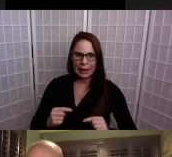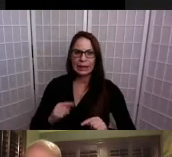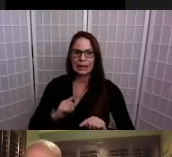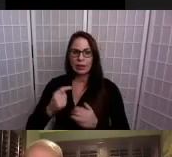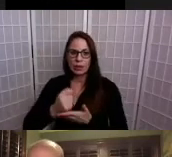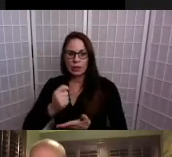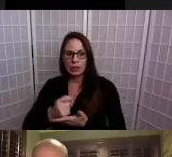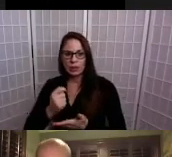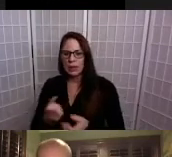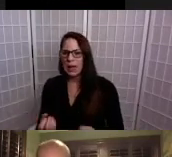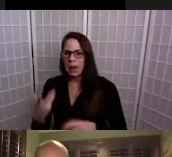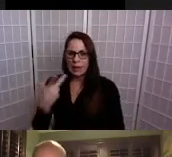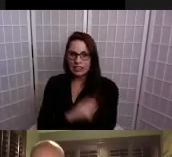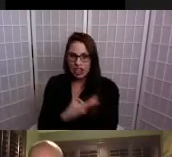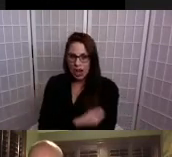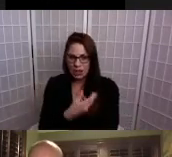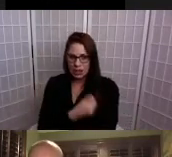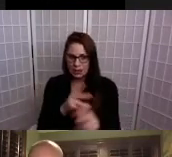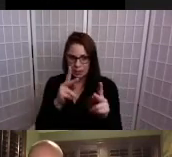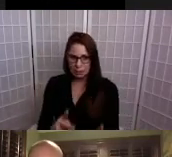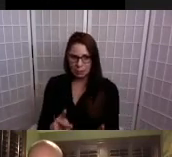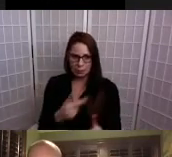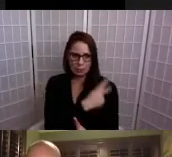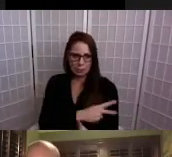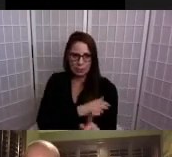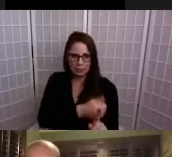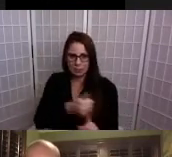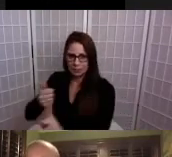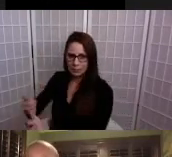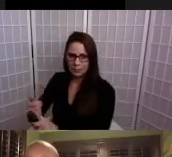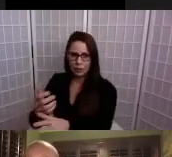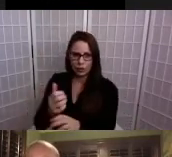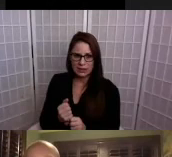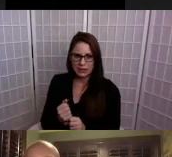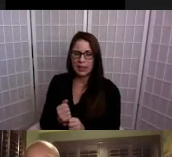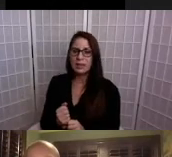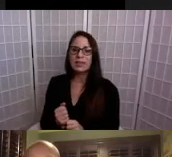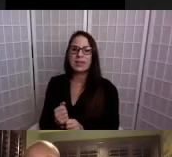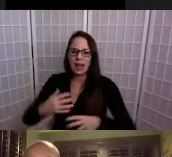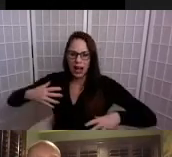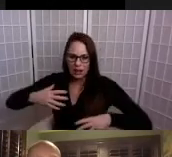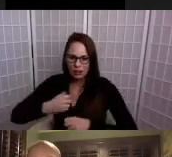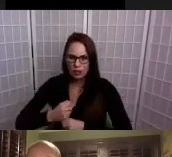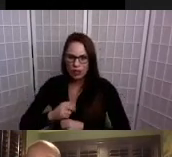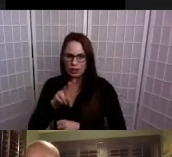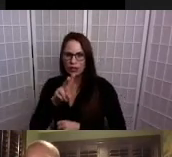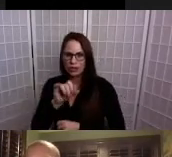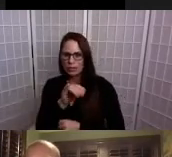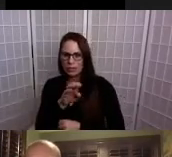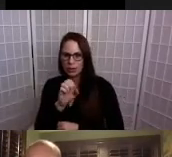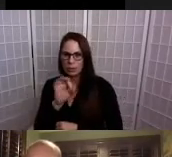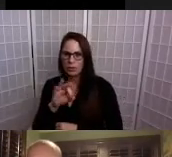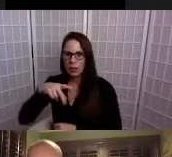shots patients receive, the concentration of PRP, for example, or the volume of stem